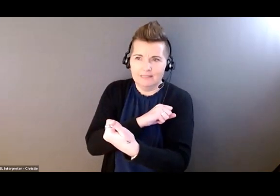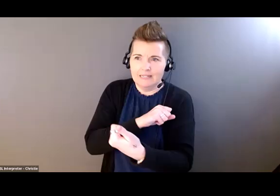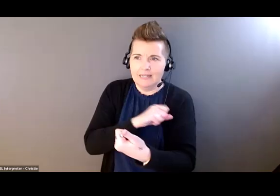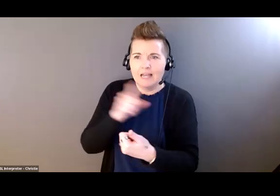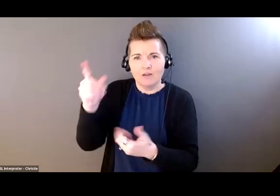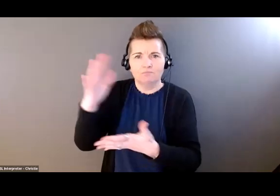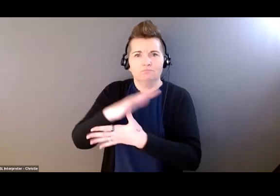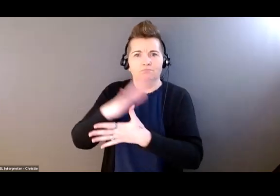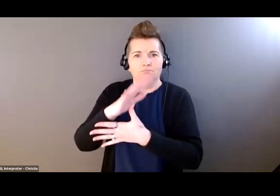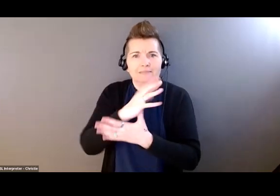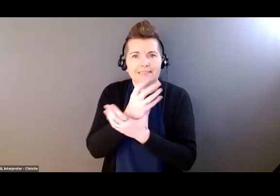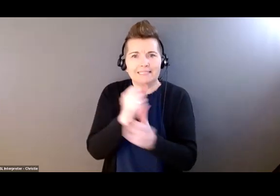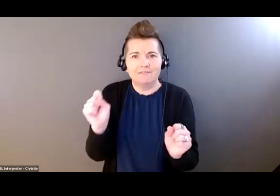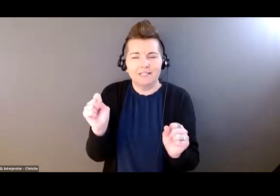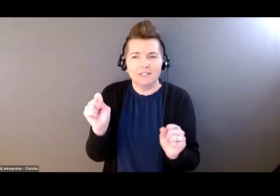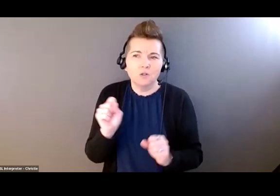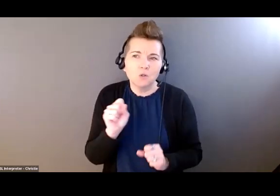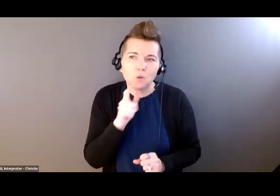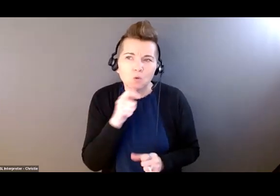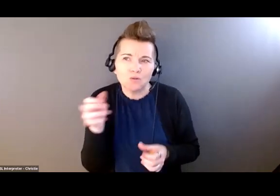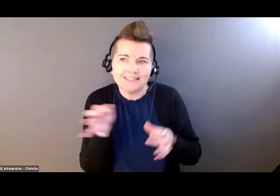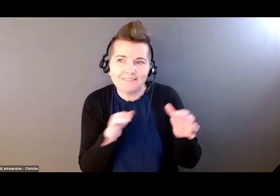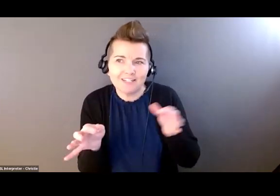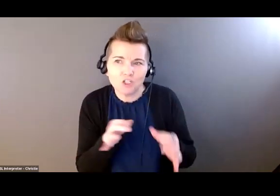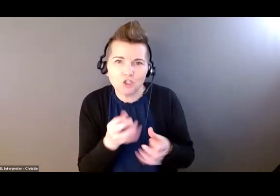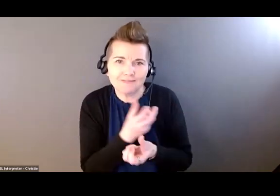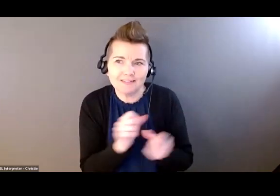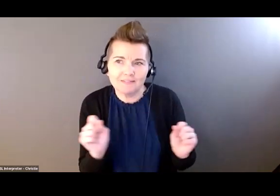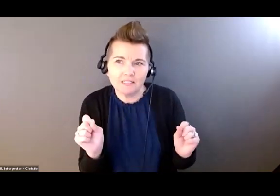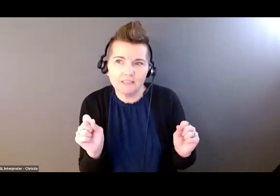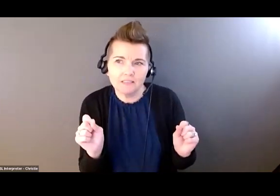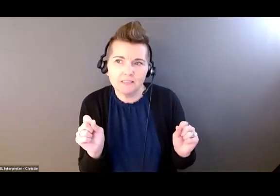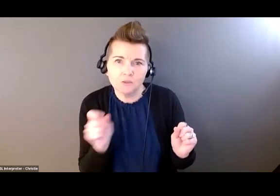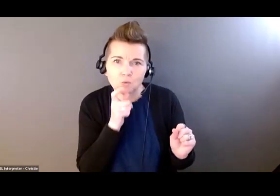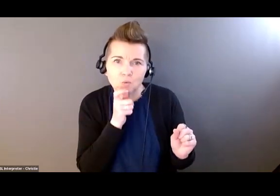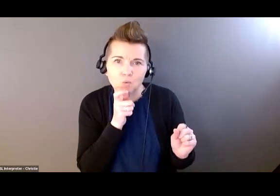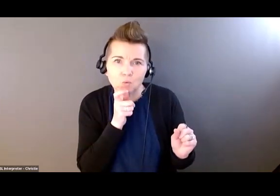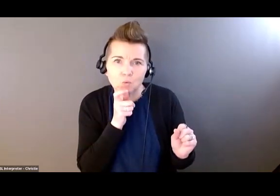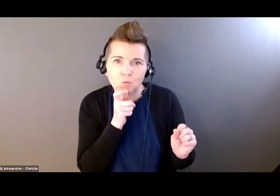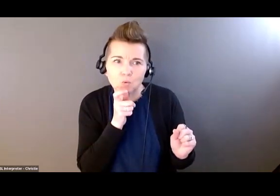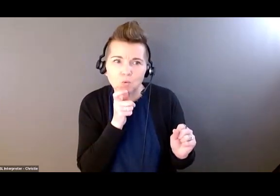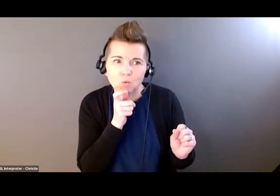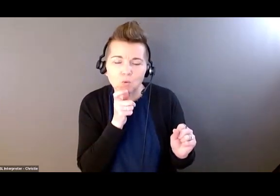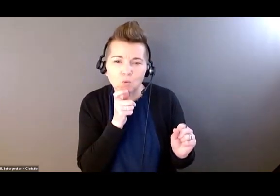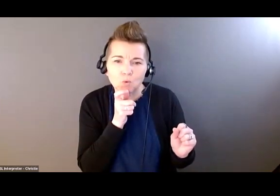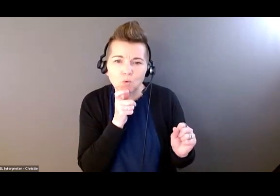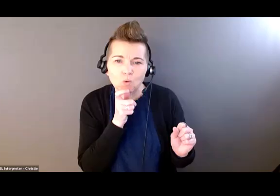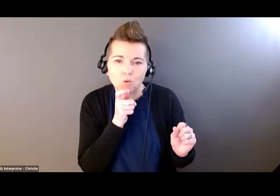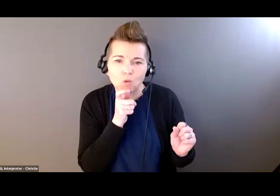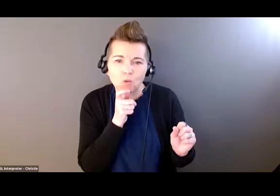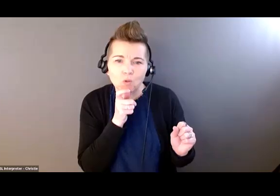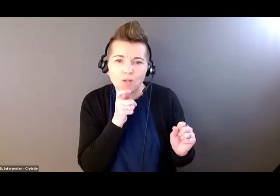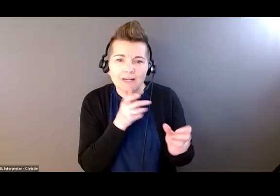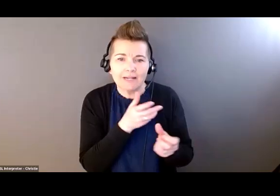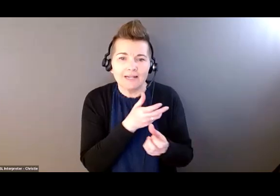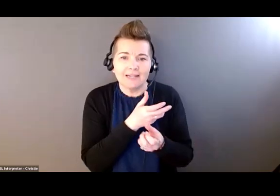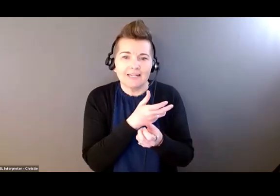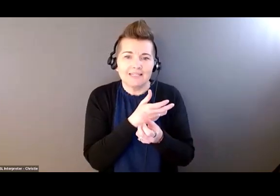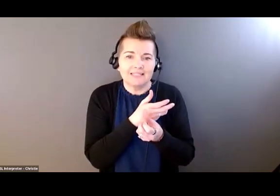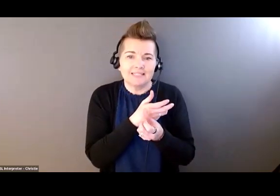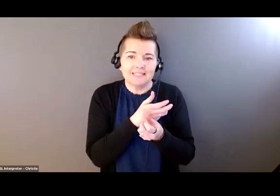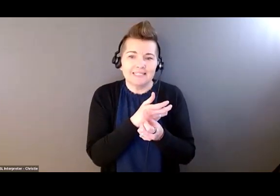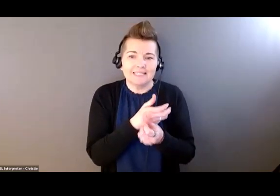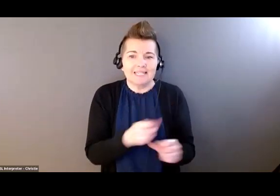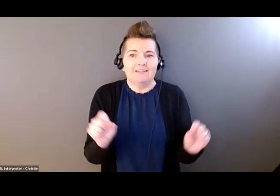There's really no way to know unless you ask. So if I can close off with one comment, it would be to ask, not